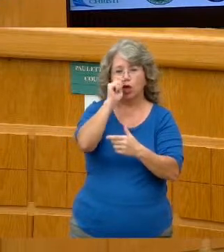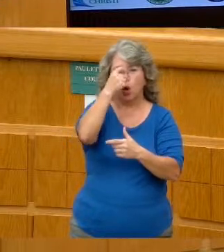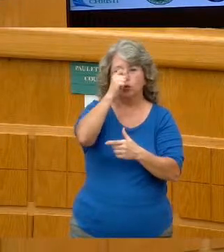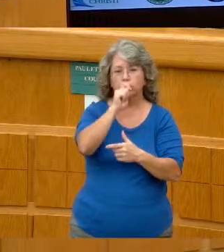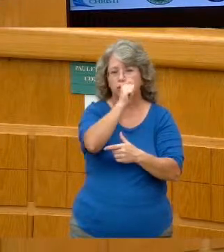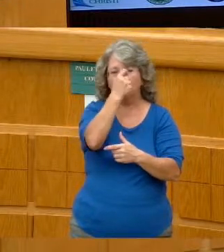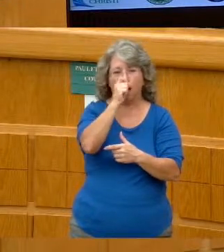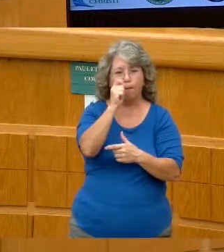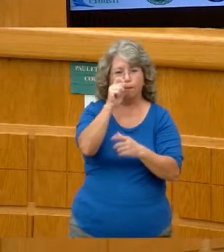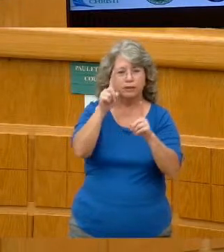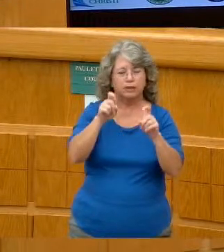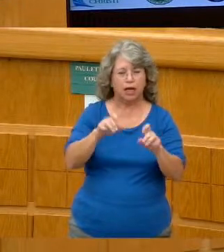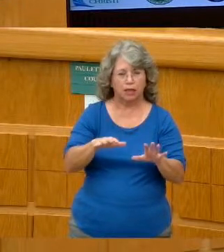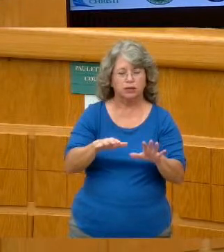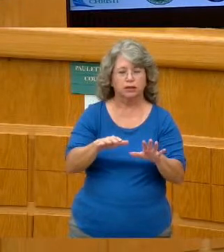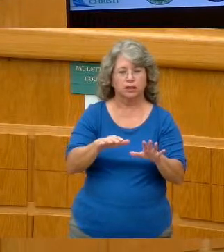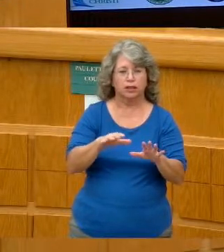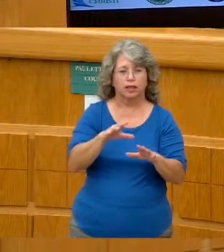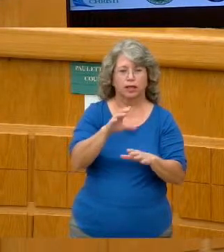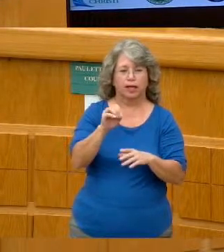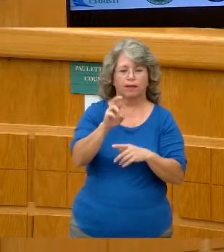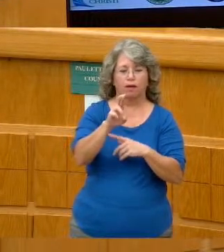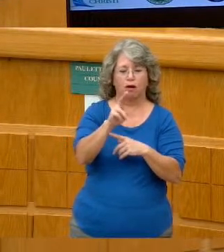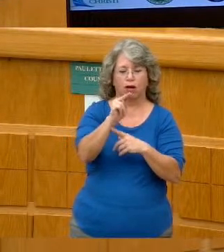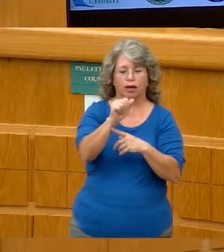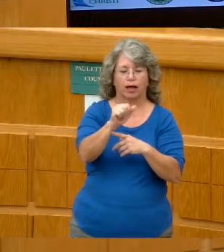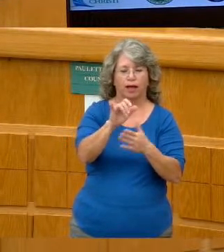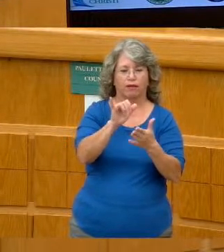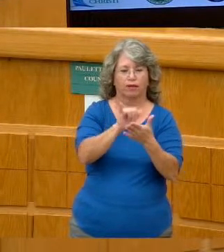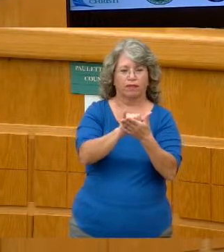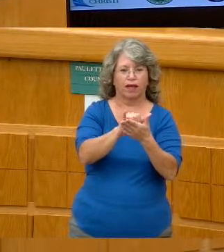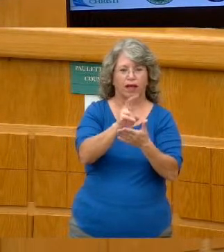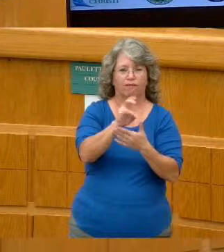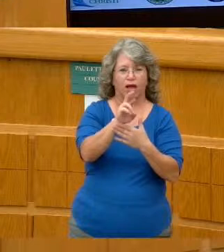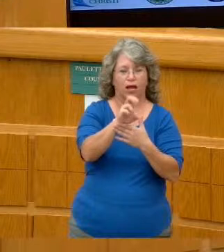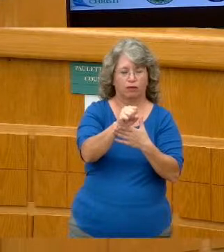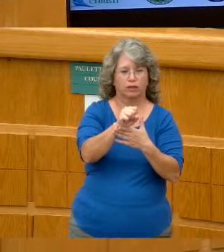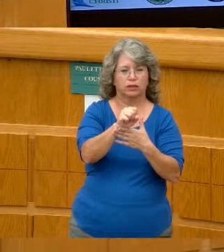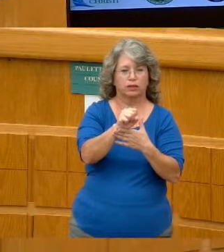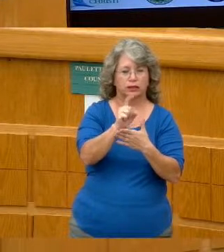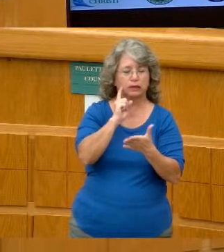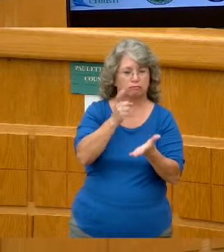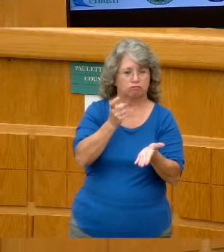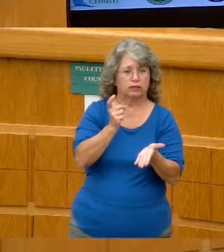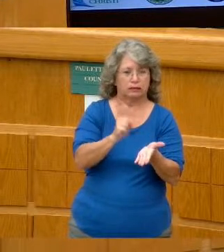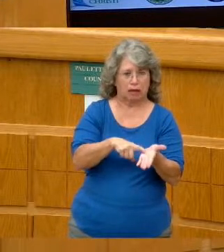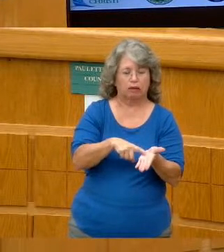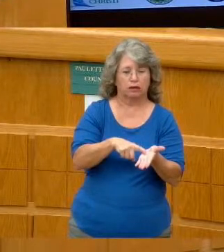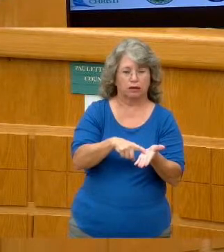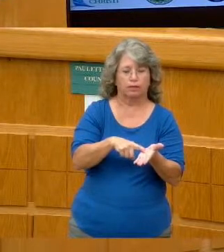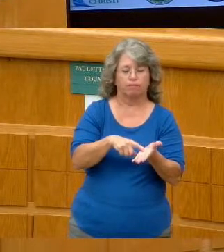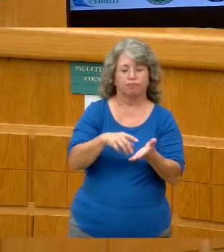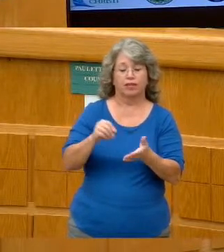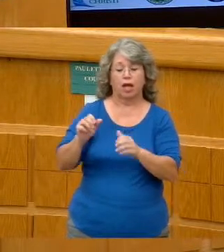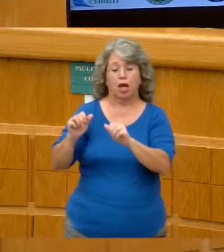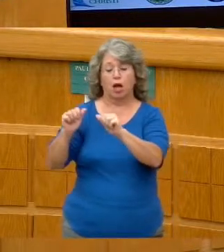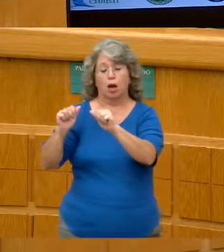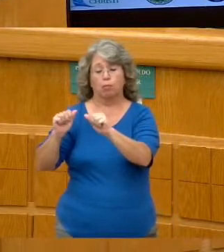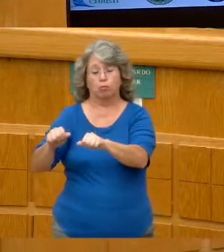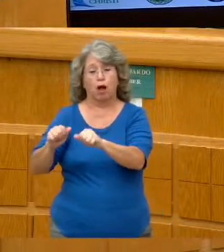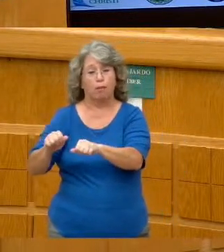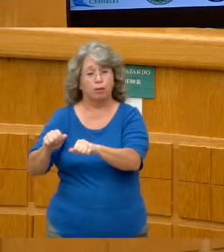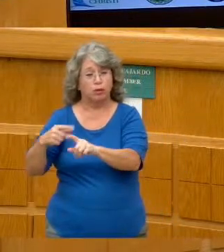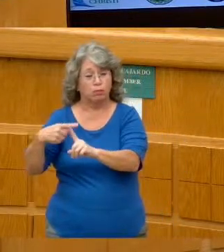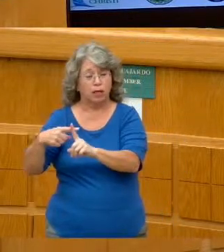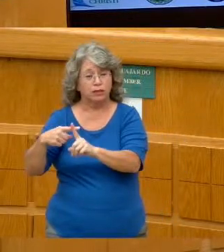given where the RNA of the virus is detected. And a probable positive would be one of the other